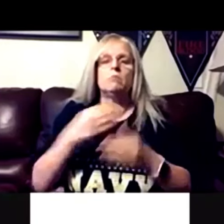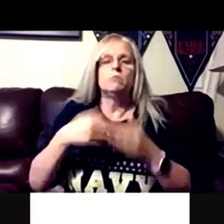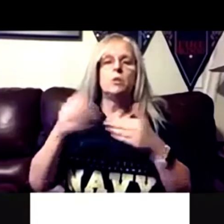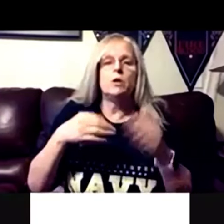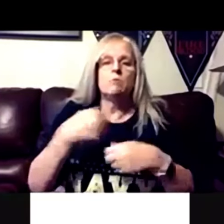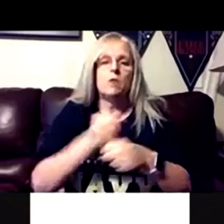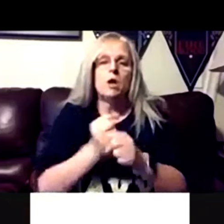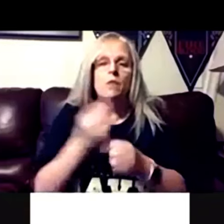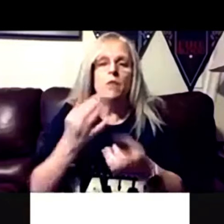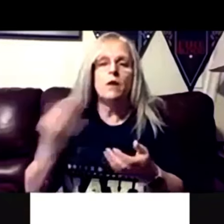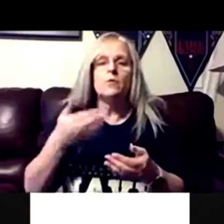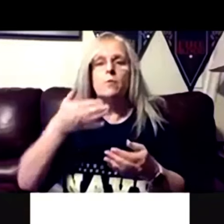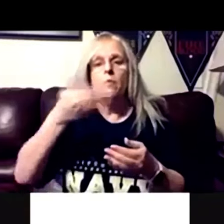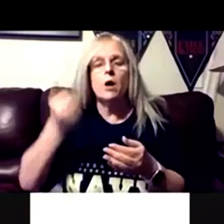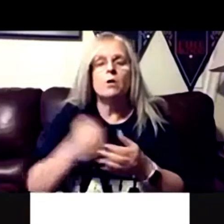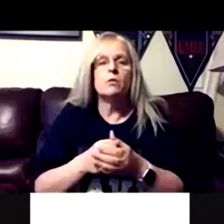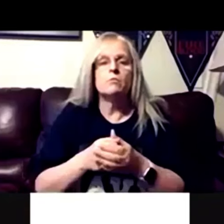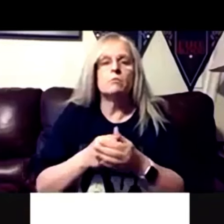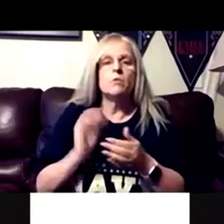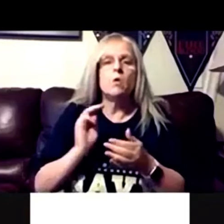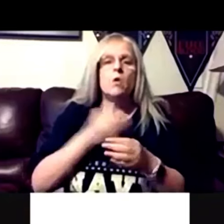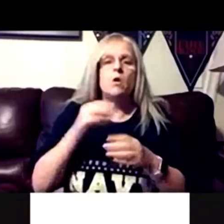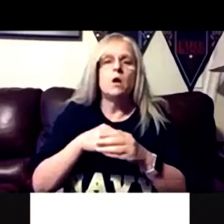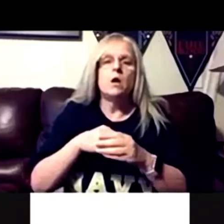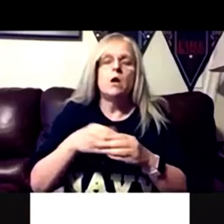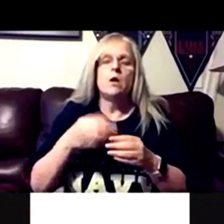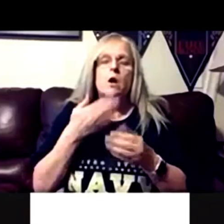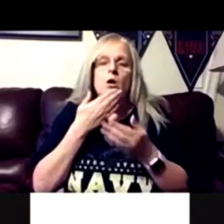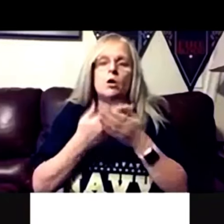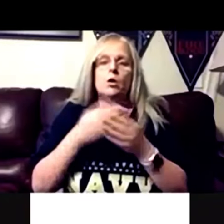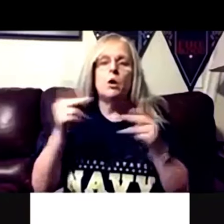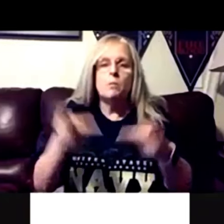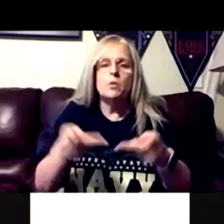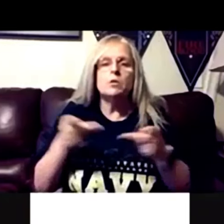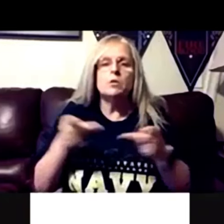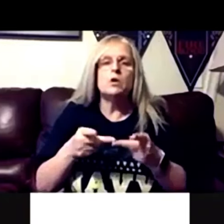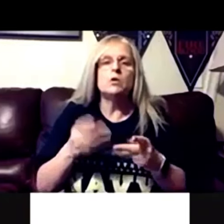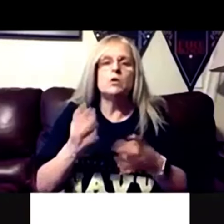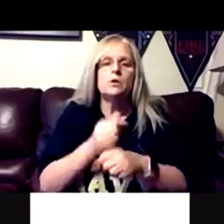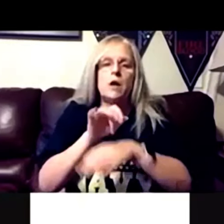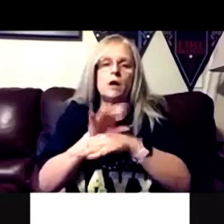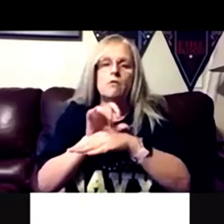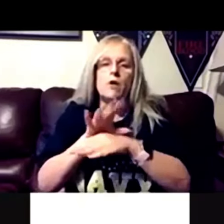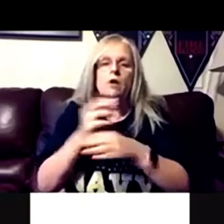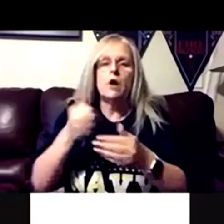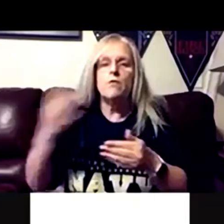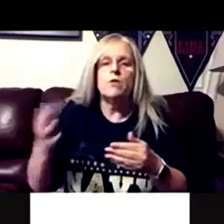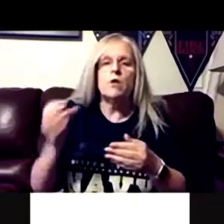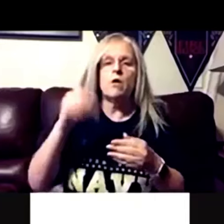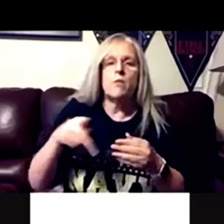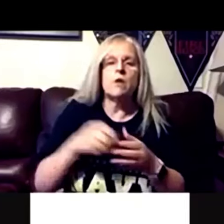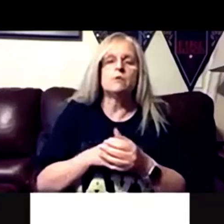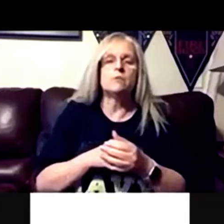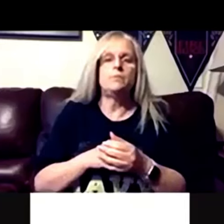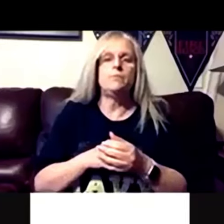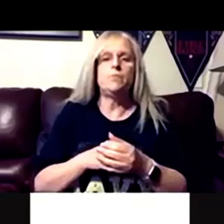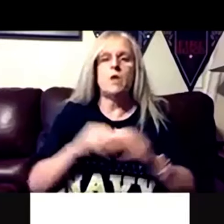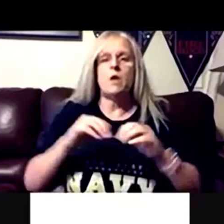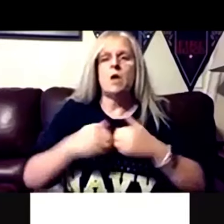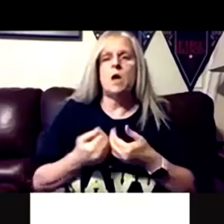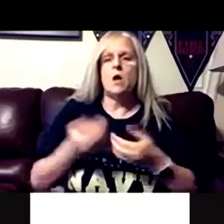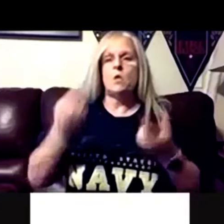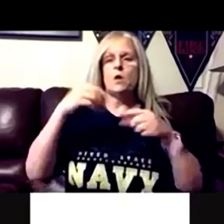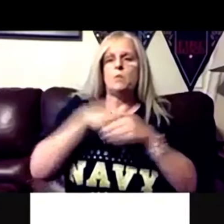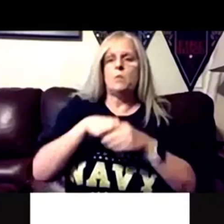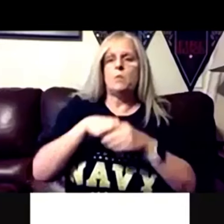better. And today we are in such a unique position to take advantage of everything ONPASSIVE. So how do we come